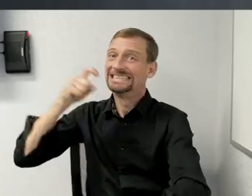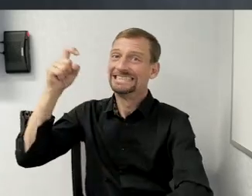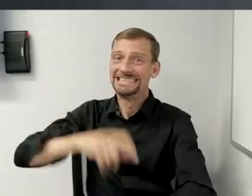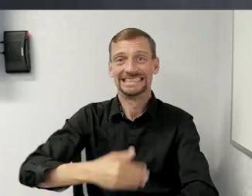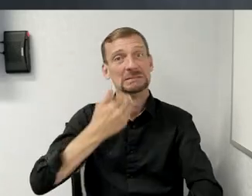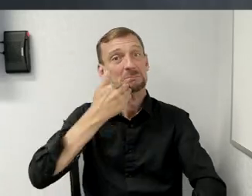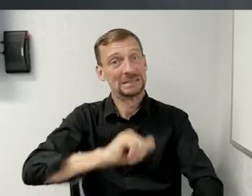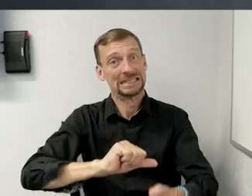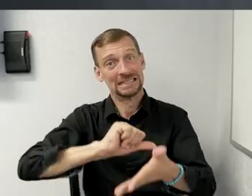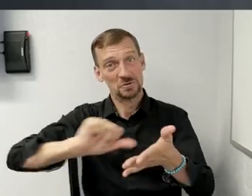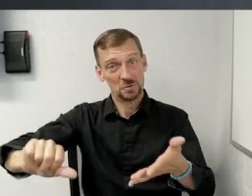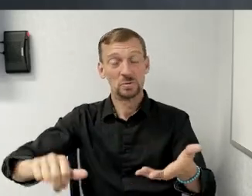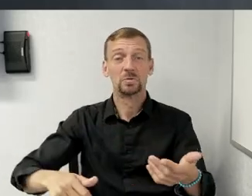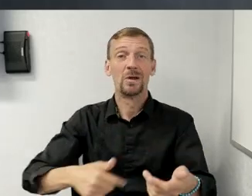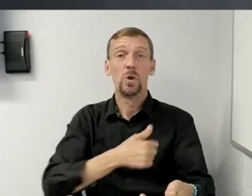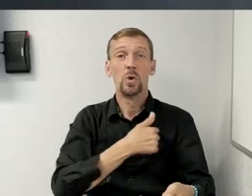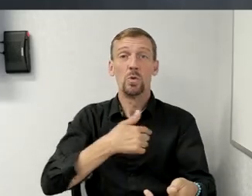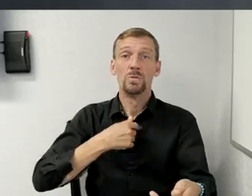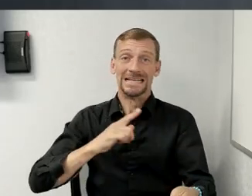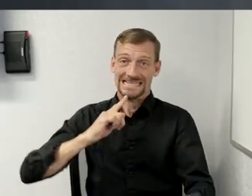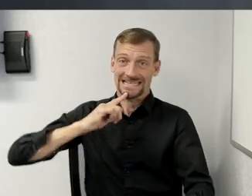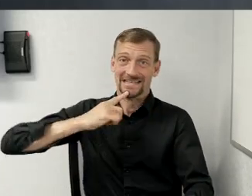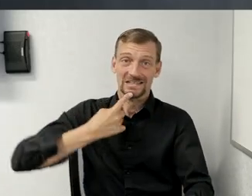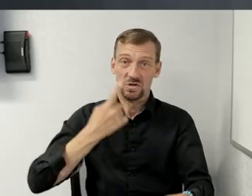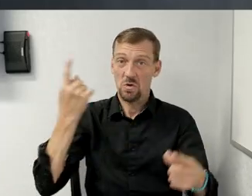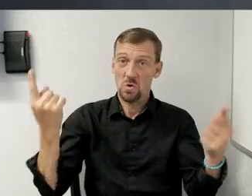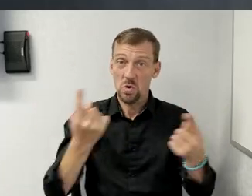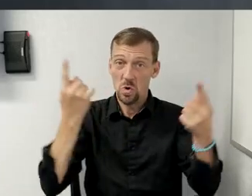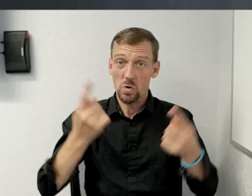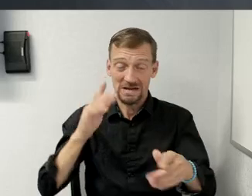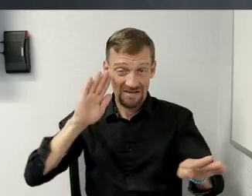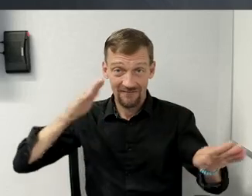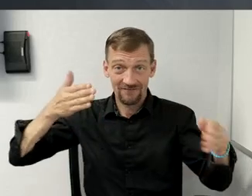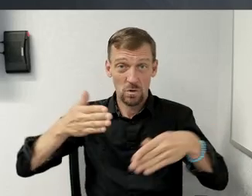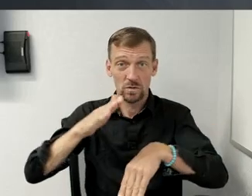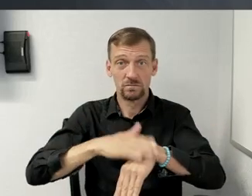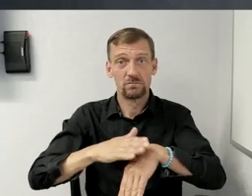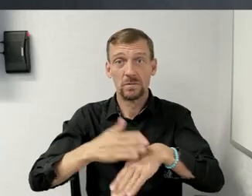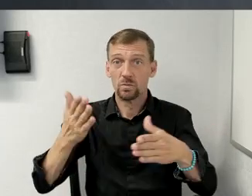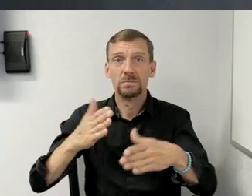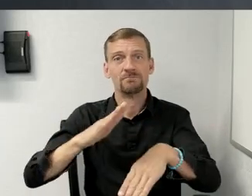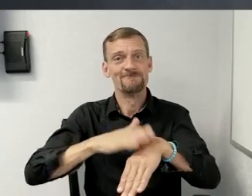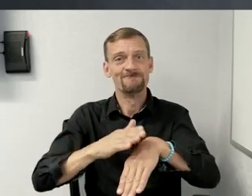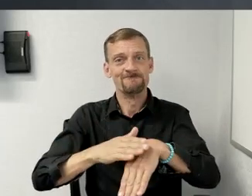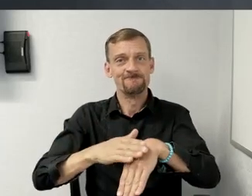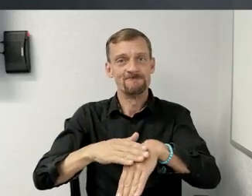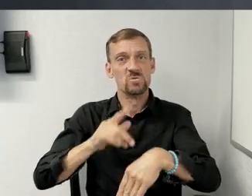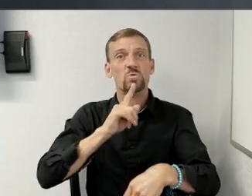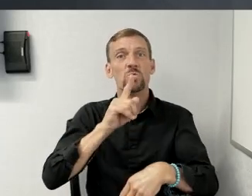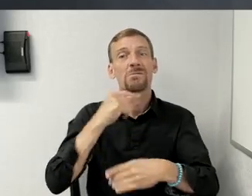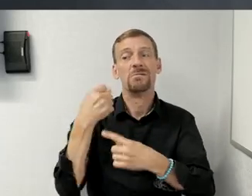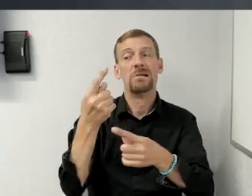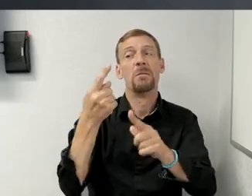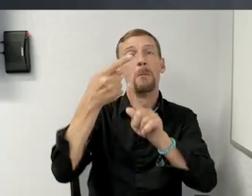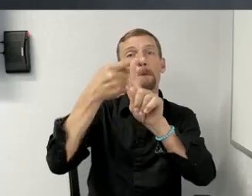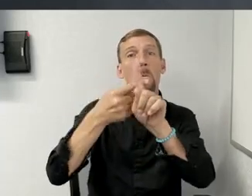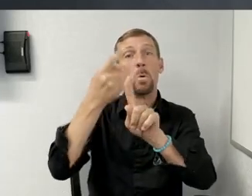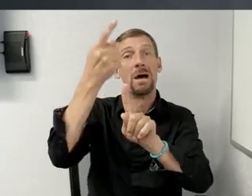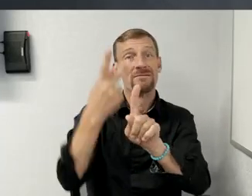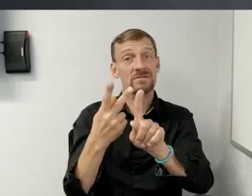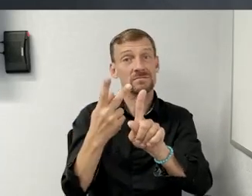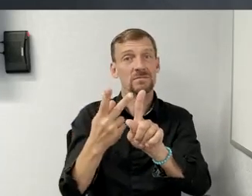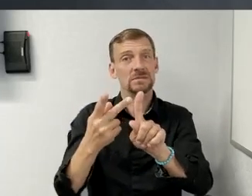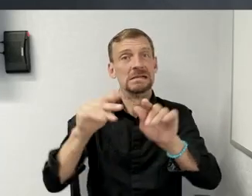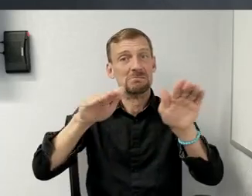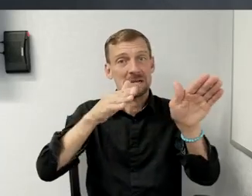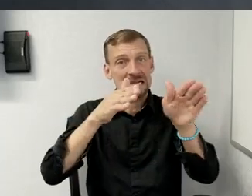are exercising great caution. We have spent probably a month and a half planning how